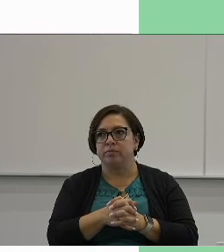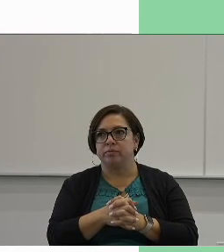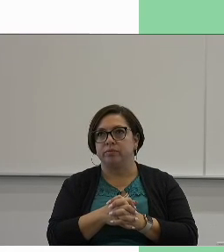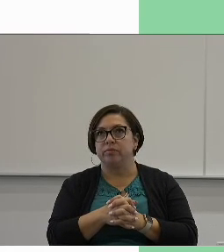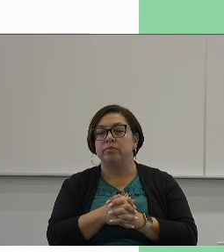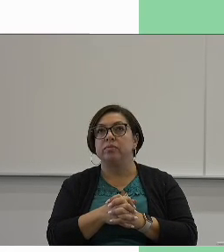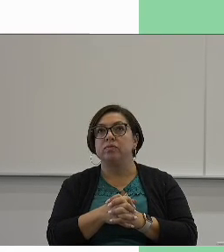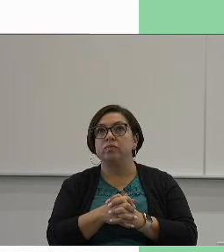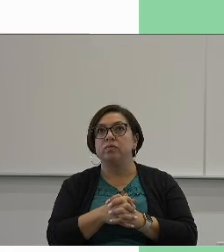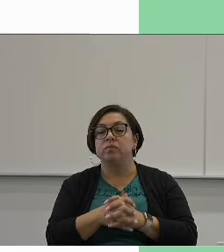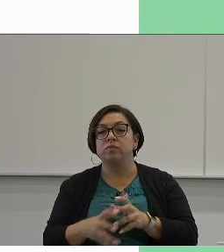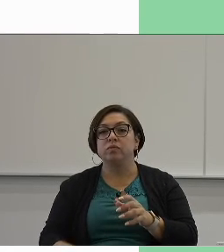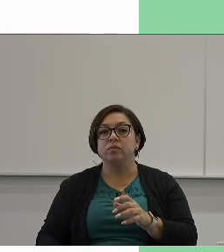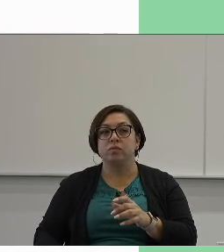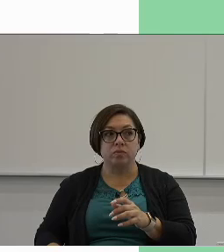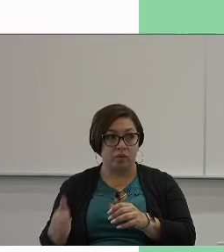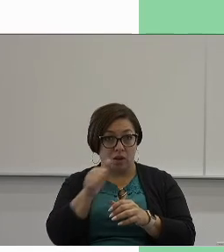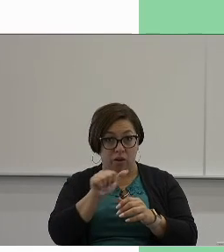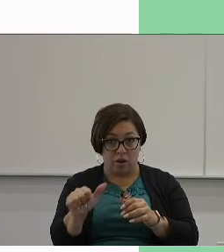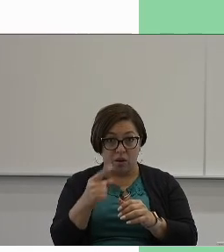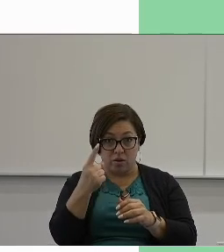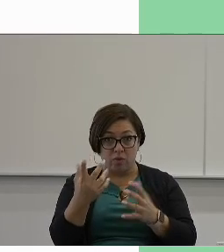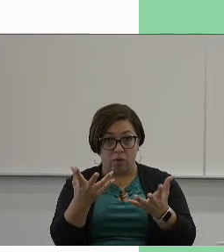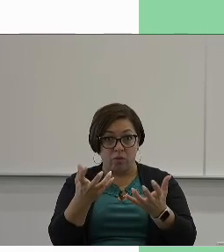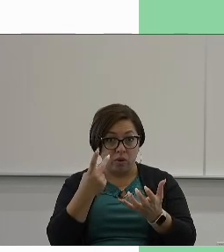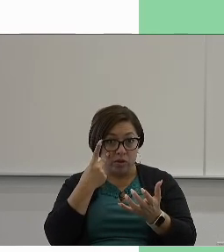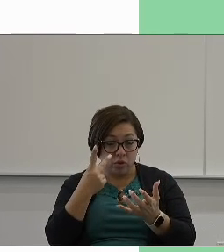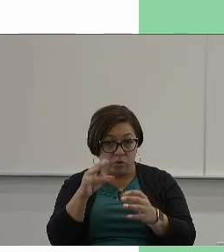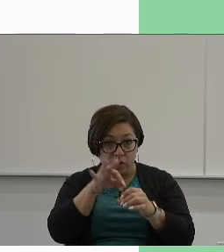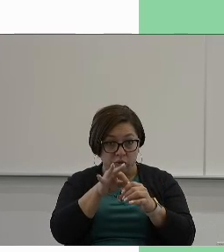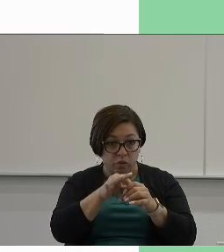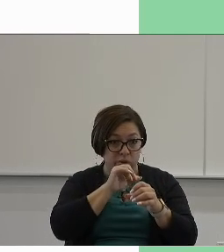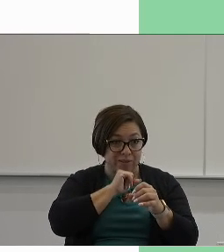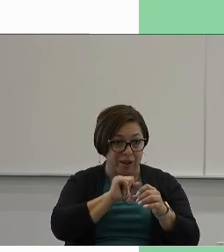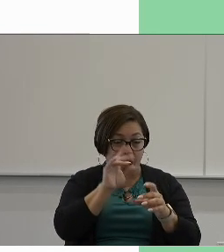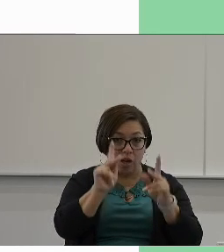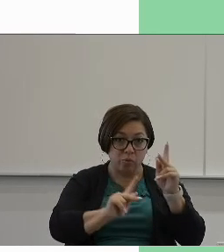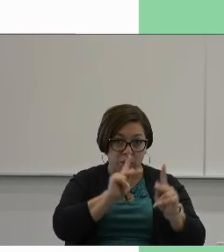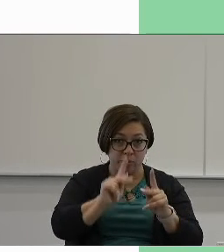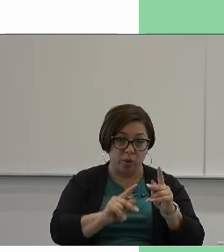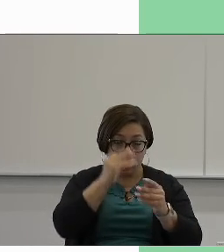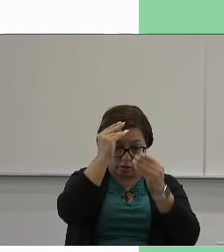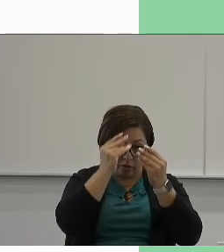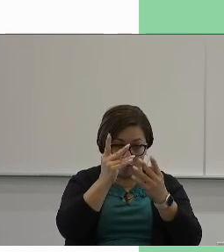Once again, for anyone who wants to see it, we have the voting age population information, but again, very similar.